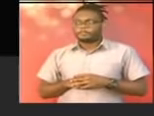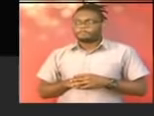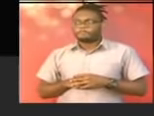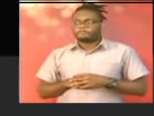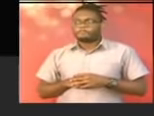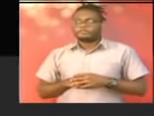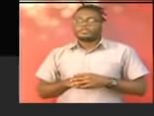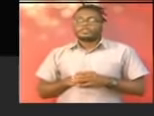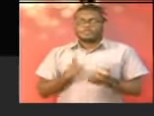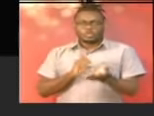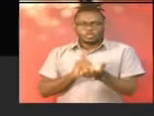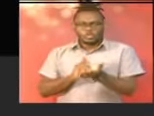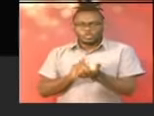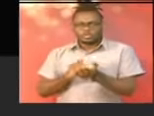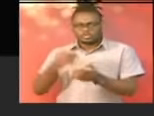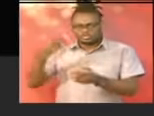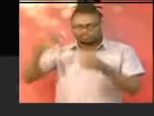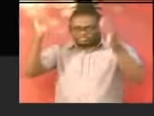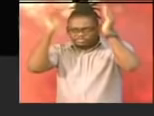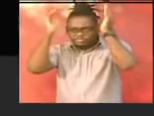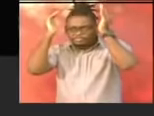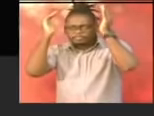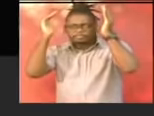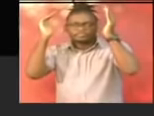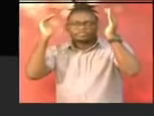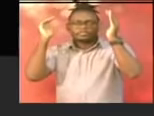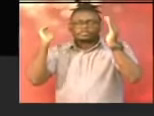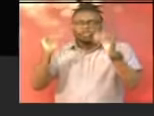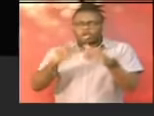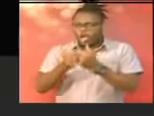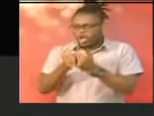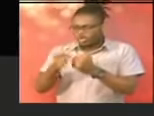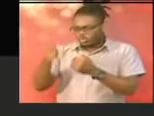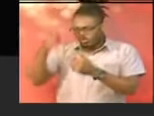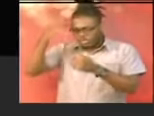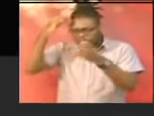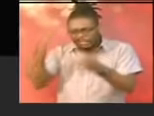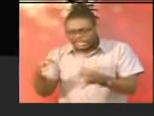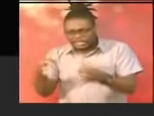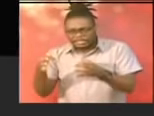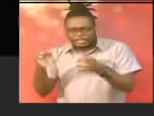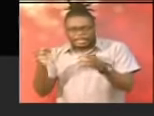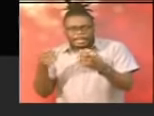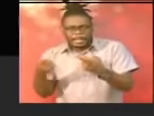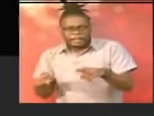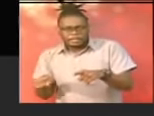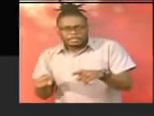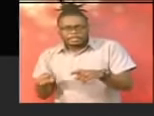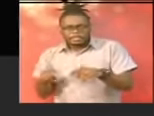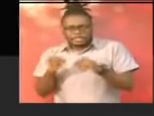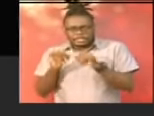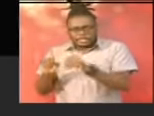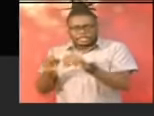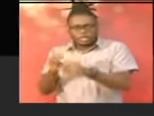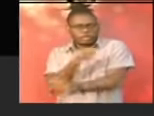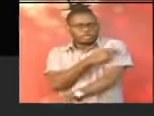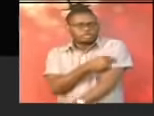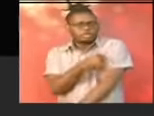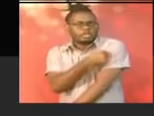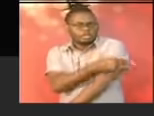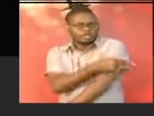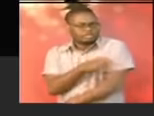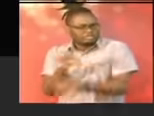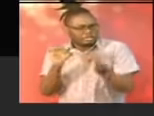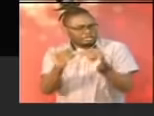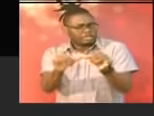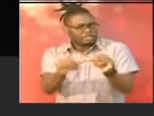the criteria for hospitalization. You mentioned that active cases are above 6,300 and there are about 339